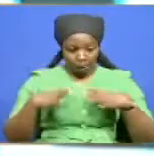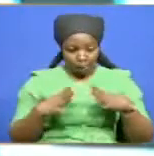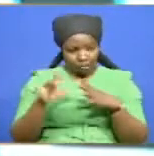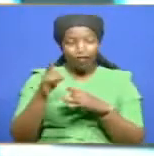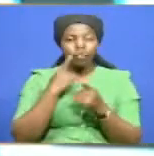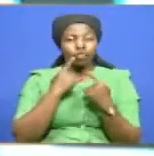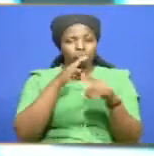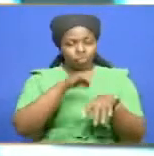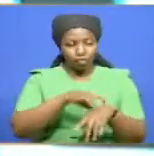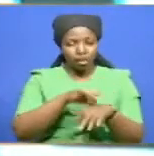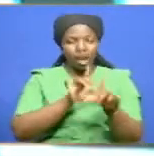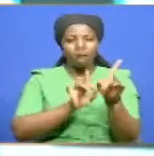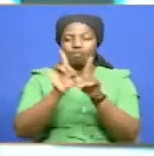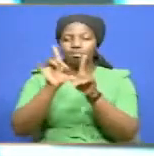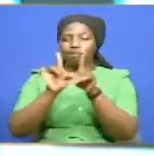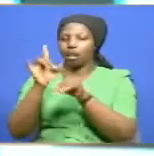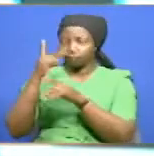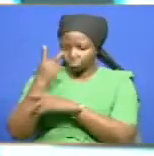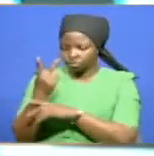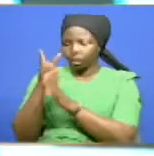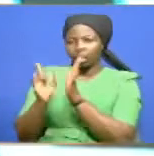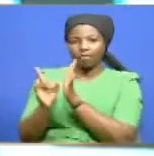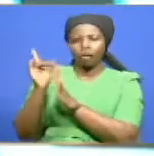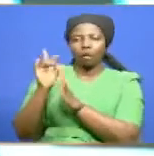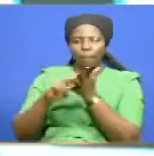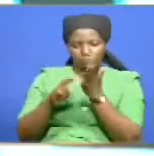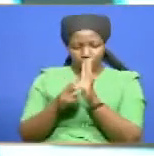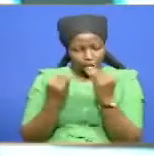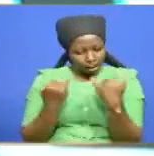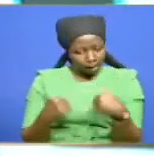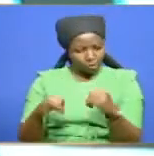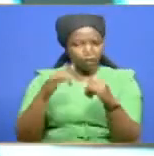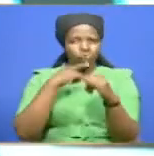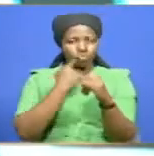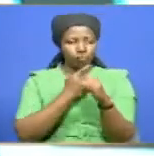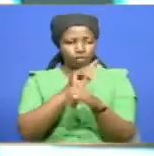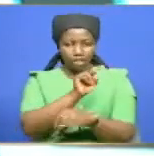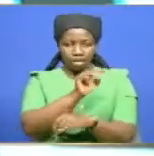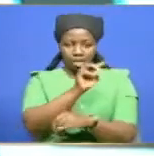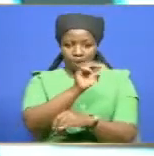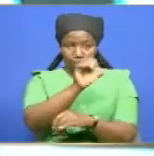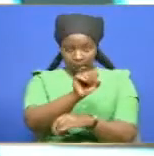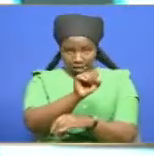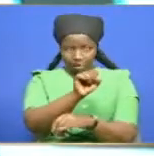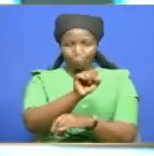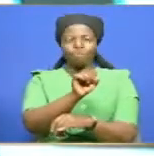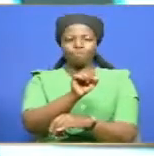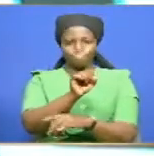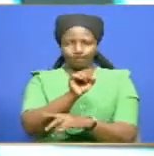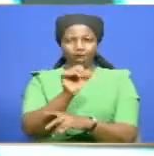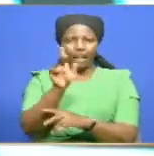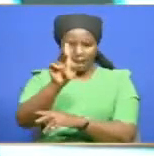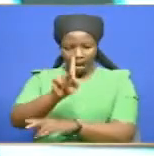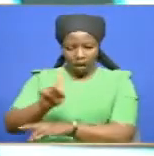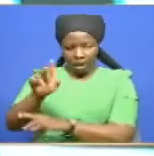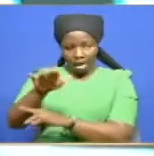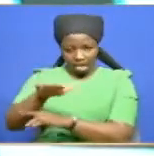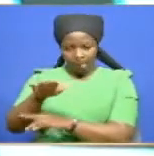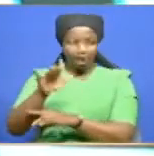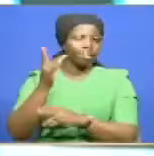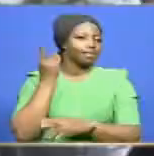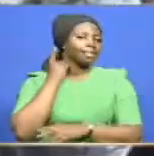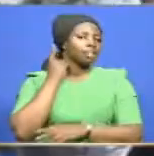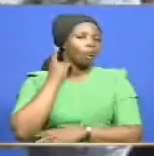speaking during a tour of development projects implemented by the Nairobi Metropolitan Sevices in Kayole and